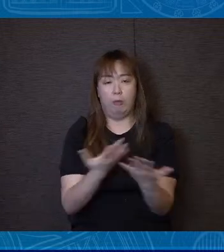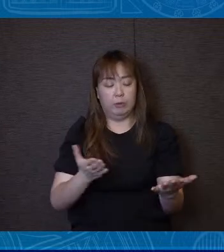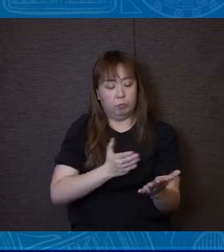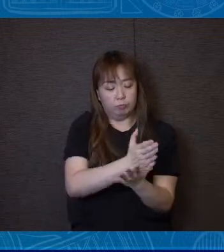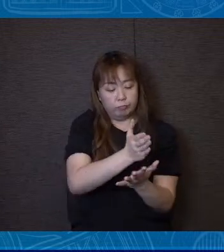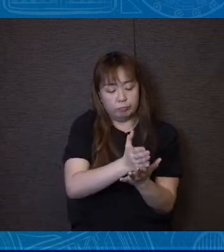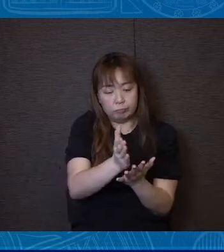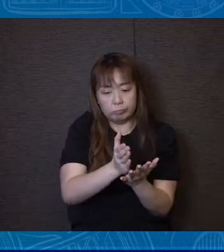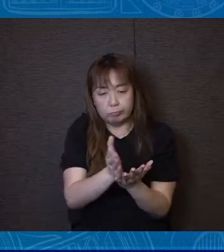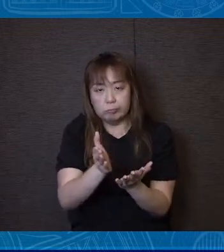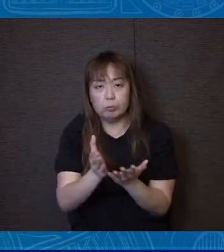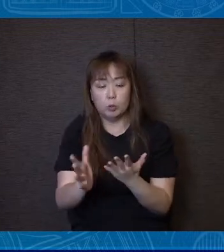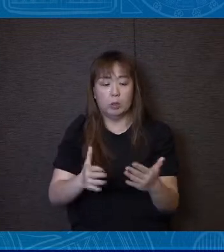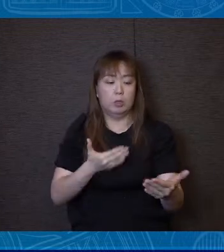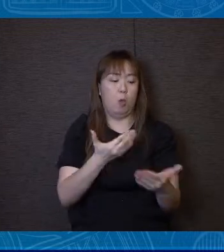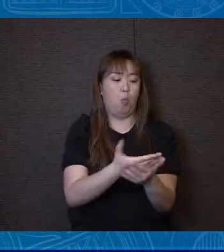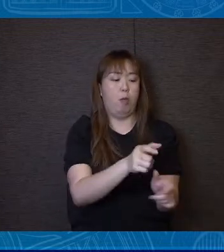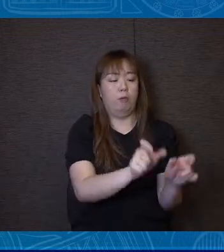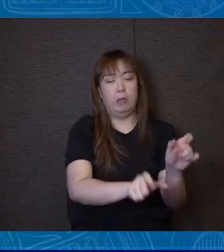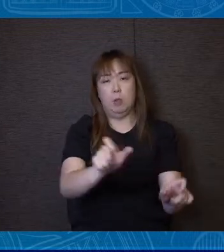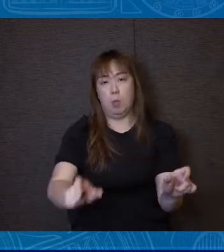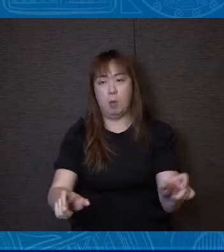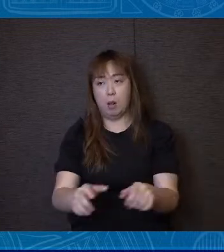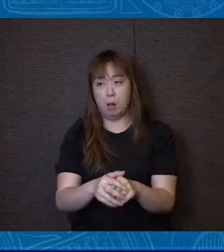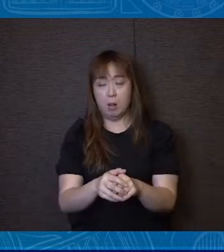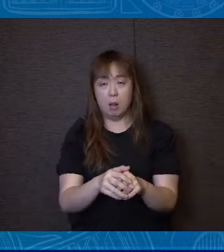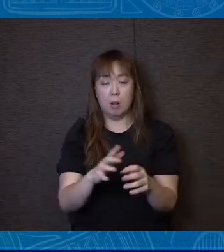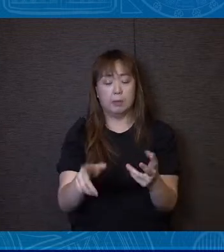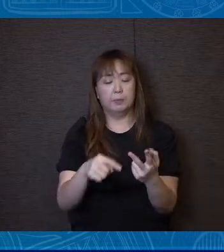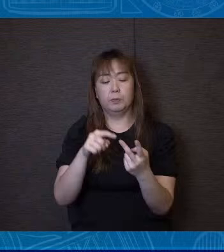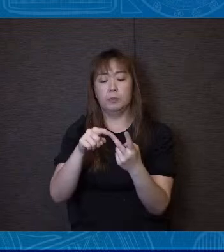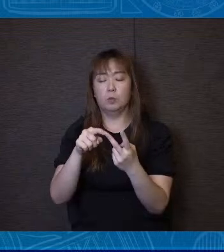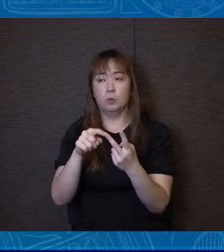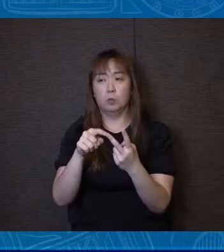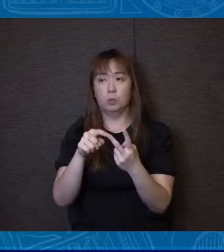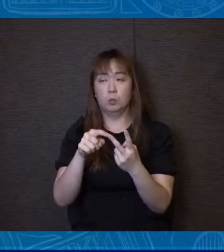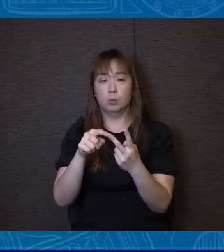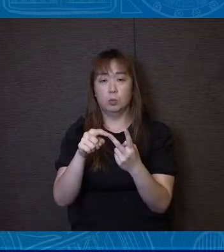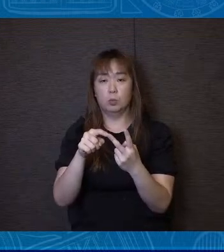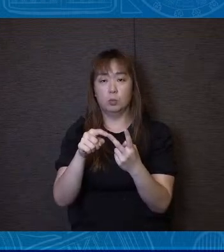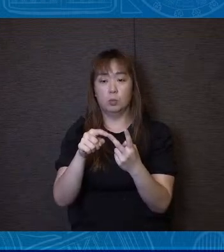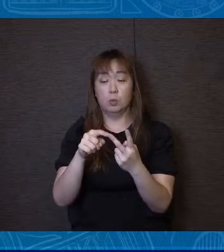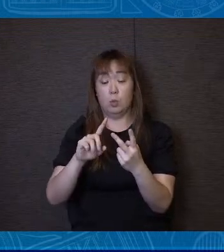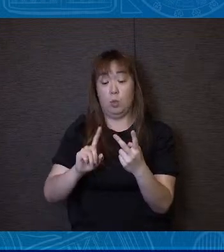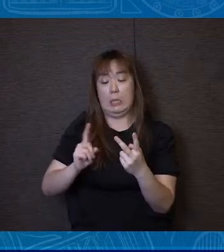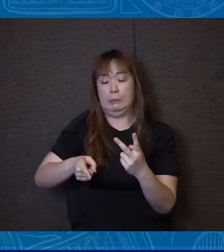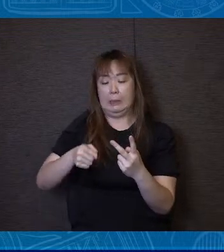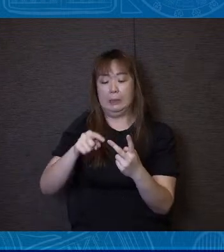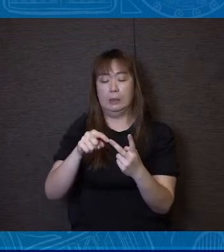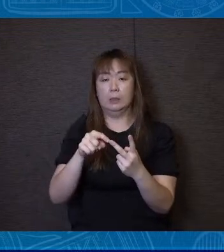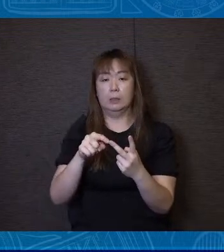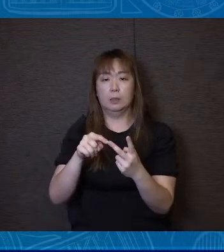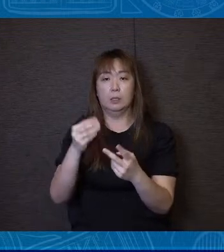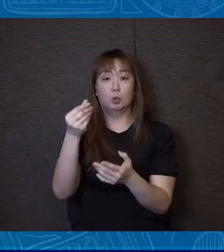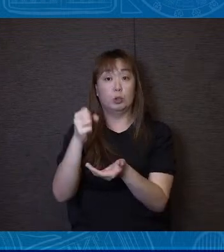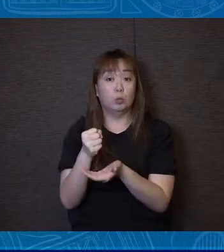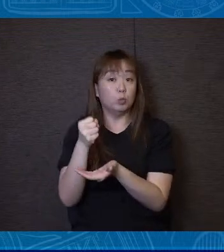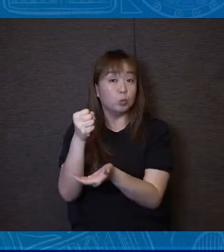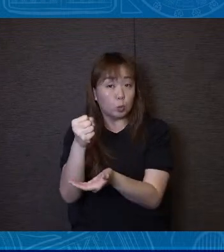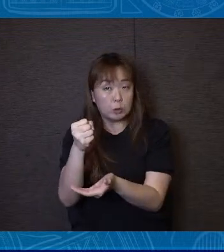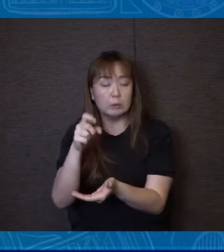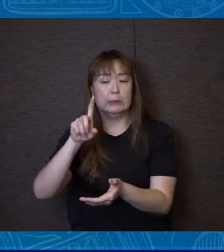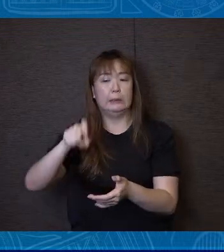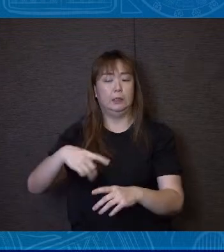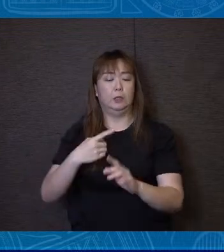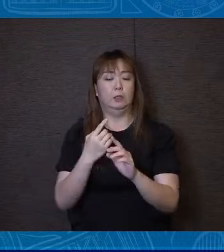reach those at risk. And I think the other important part is we need the donors, we need good